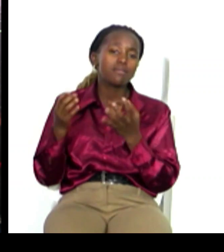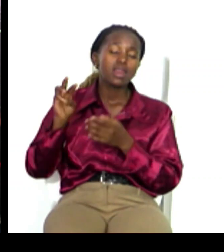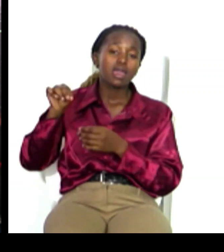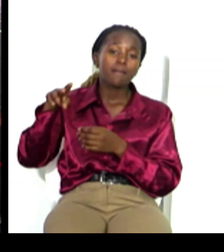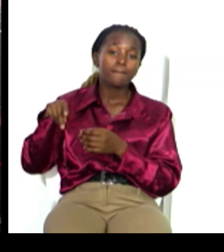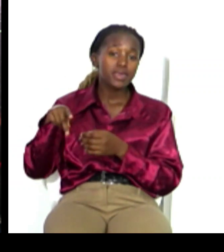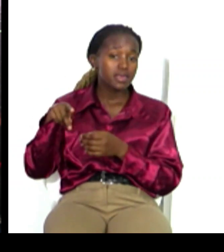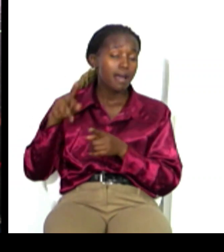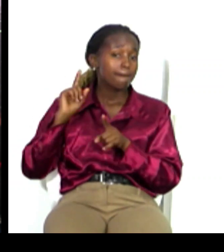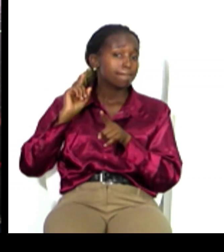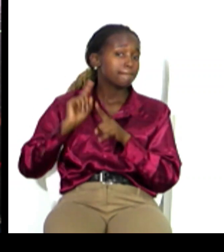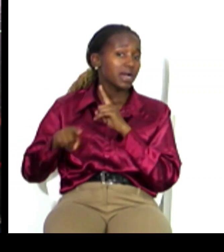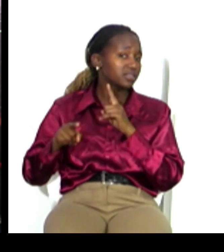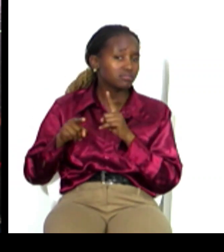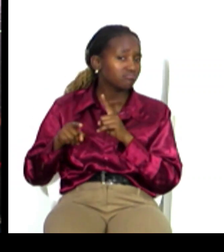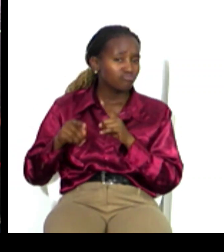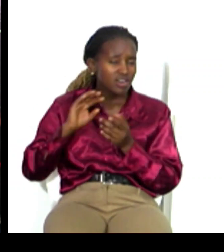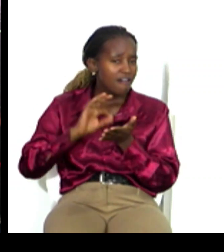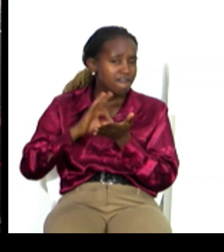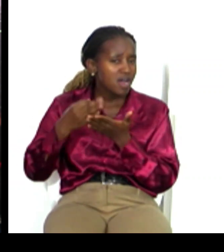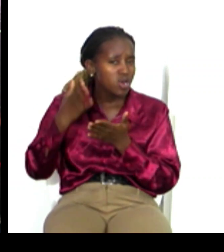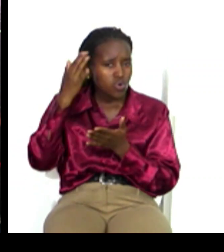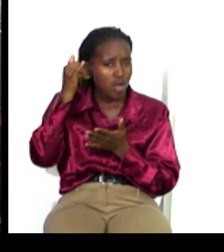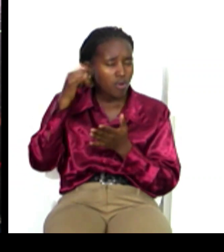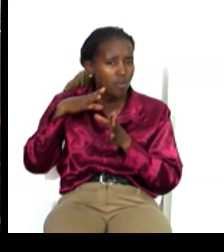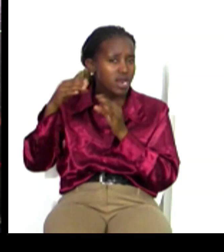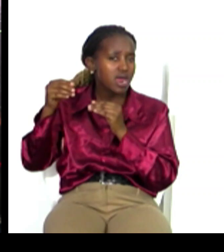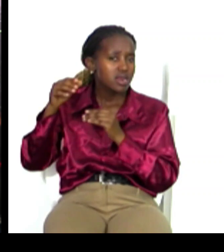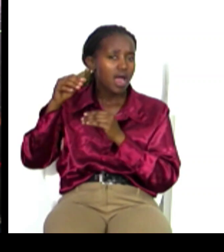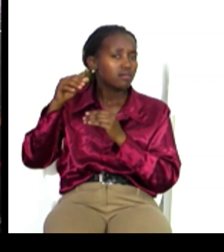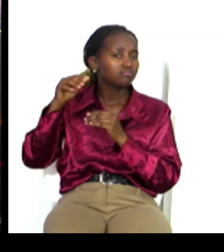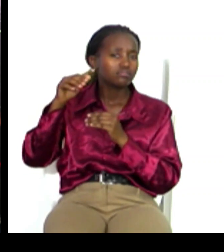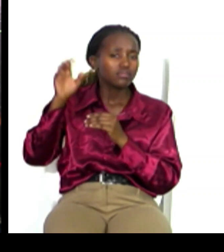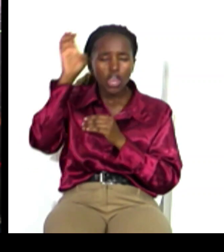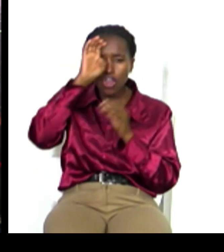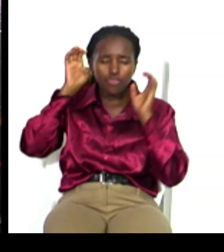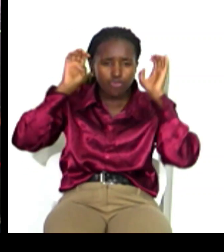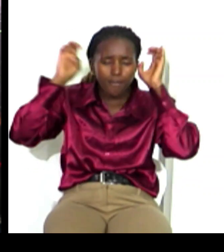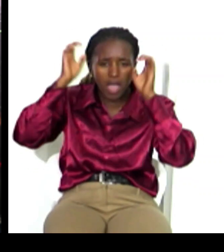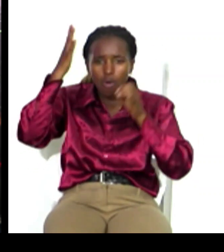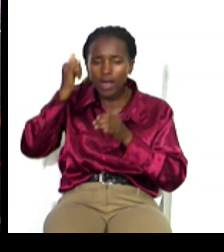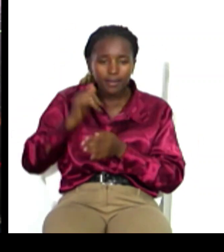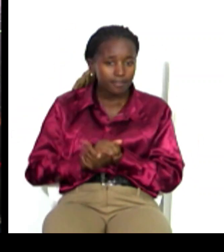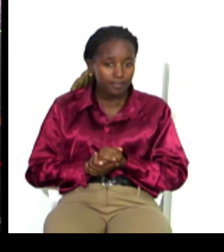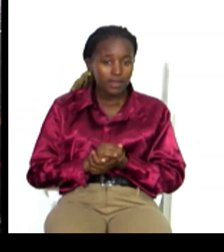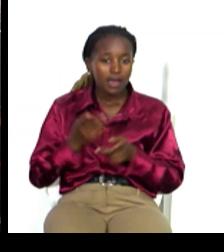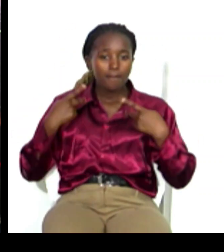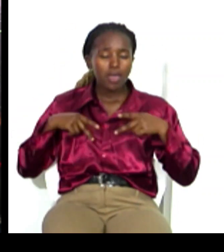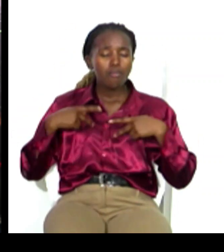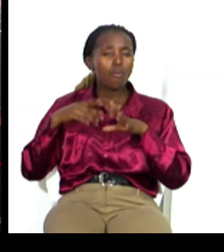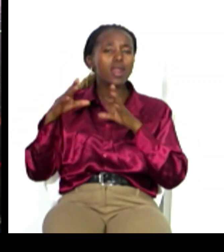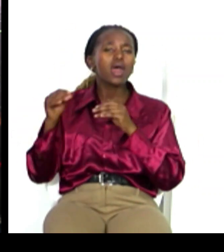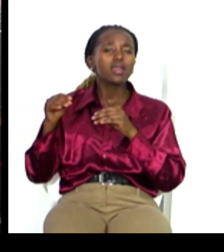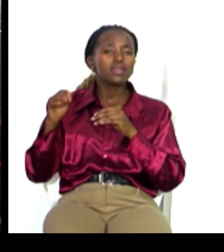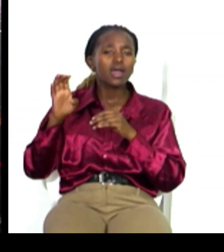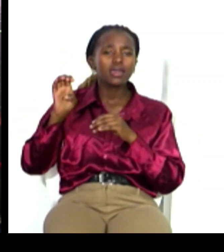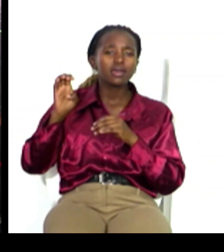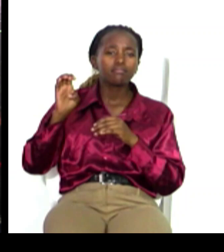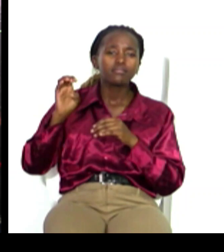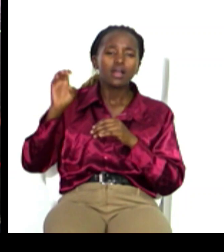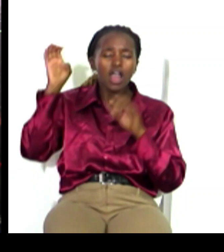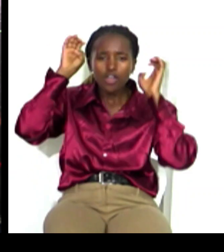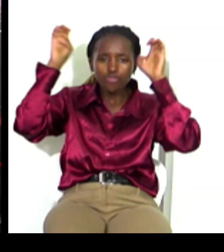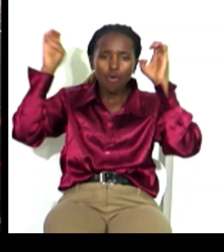know the reason. Wajatuambia the reason why the MPs are going to Addis Ababa. Tujaambiwa why are the MPs going to Addis Ababa? To make it worse,